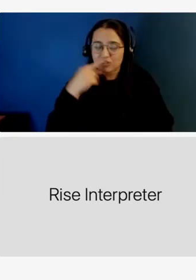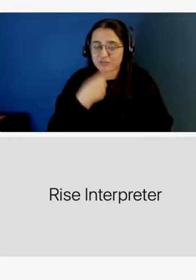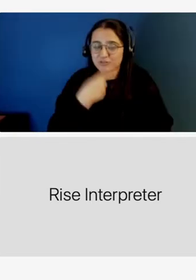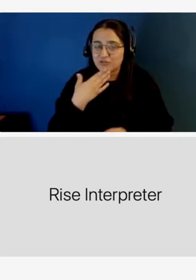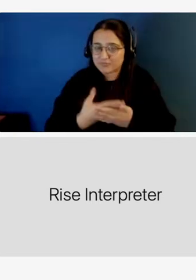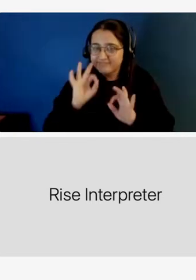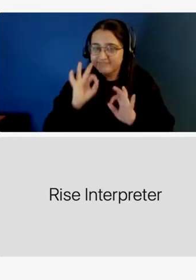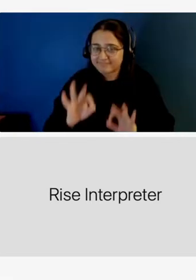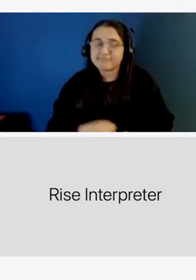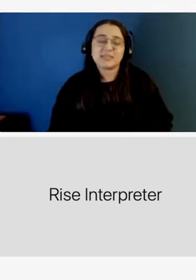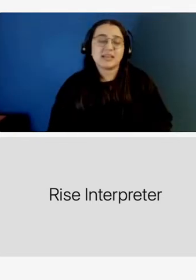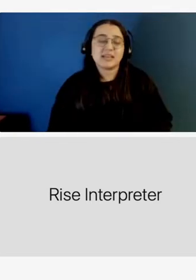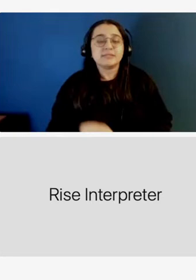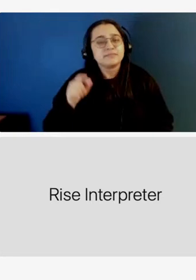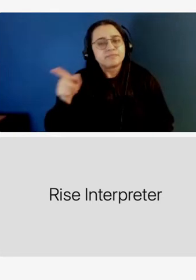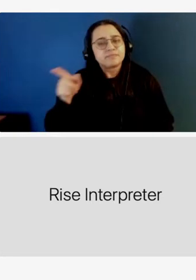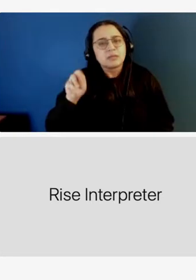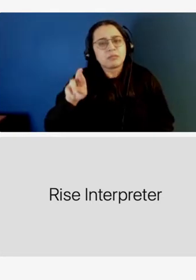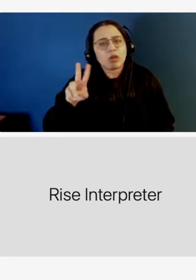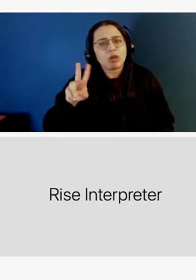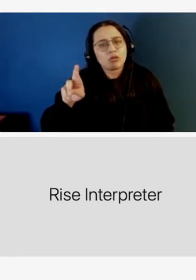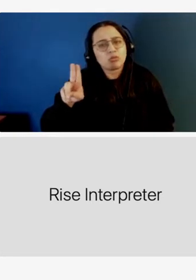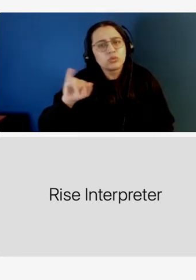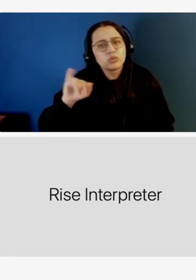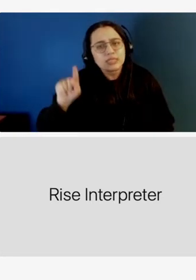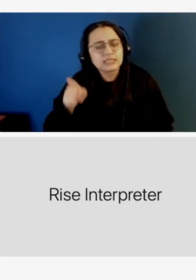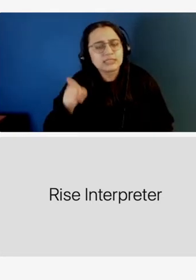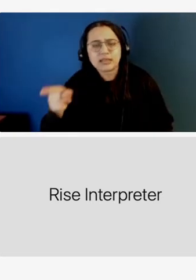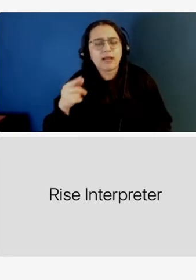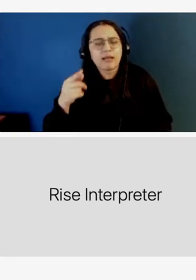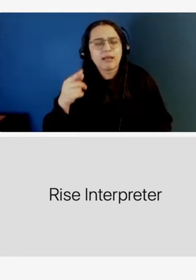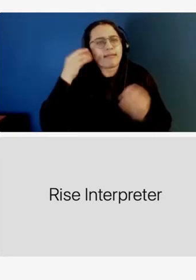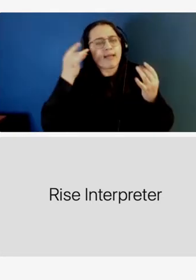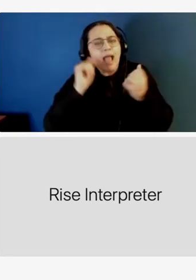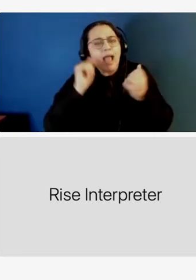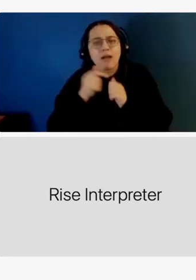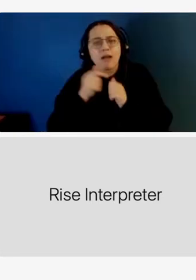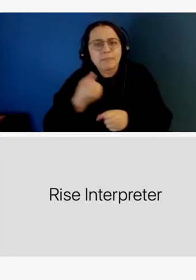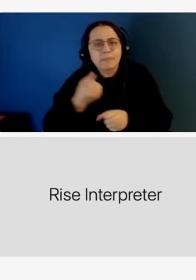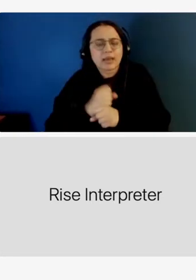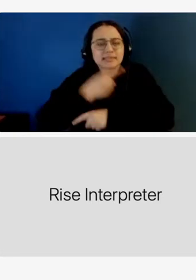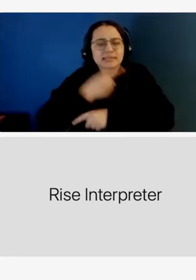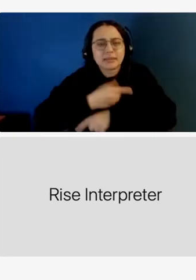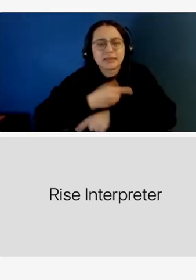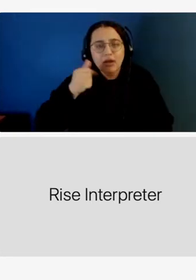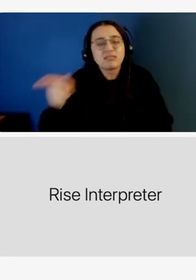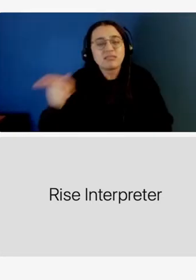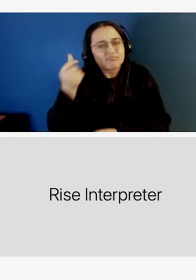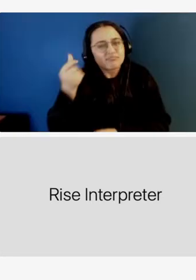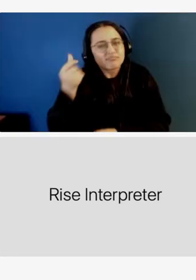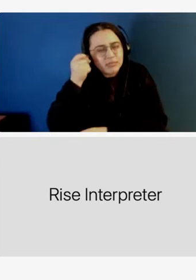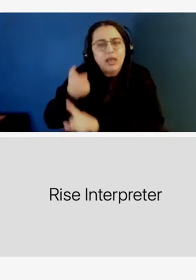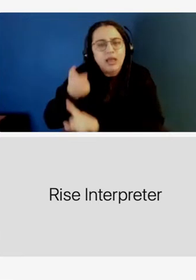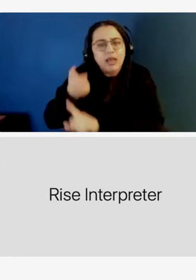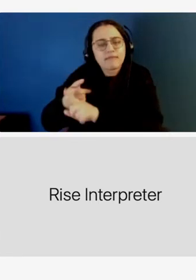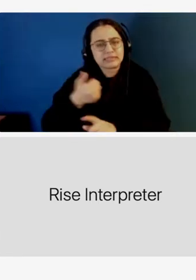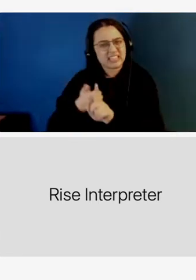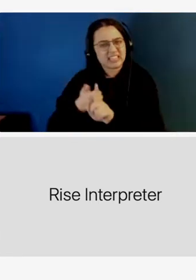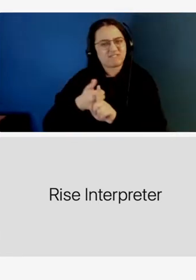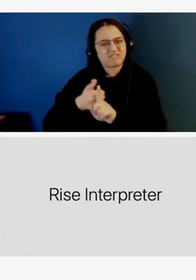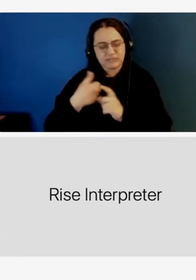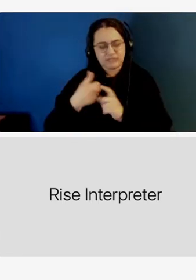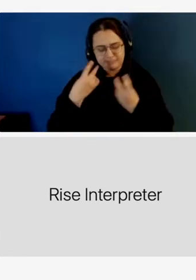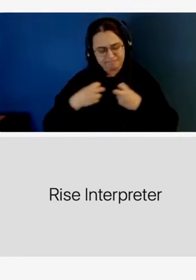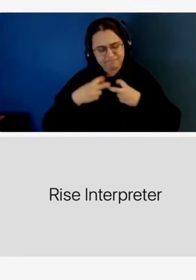better? He is self-reflective when most have already moved on to the next thing. His challenge isn't comparing himself to others, but to be better and